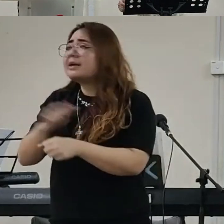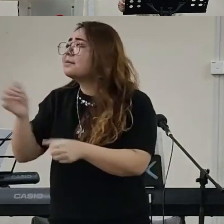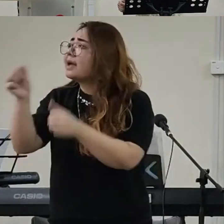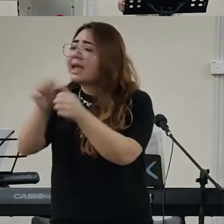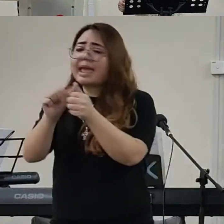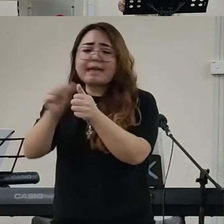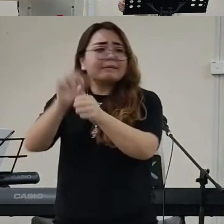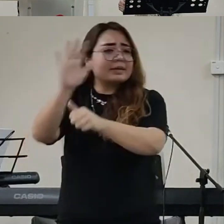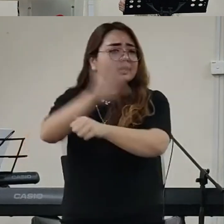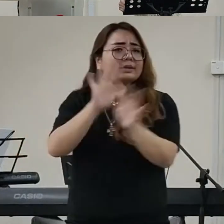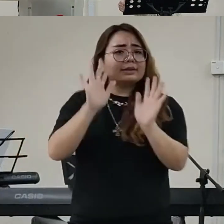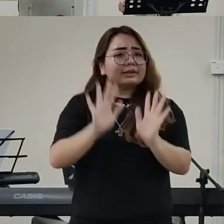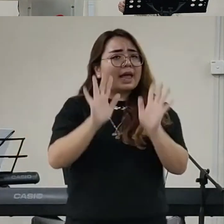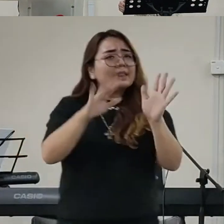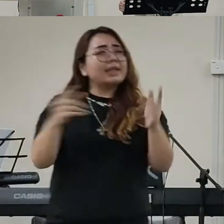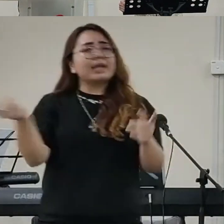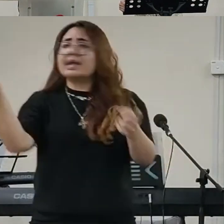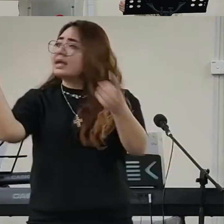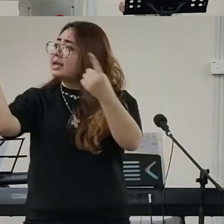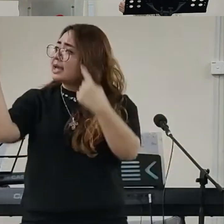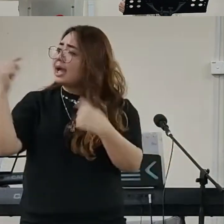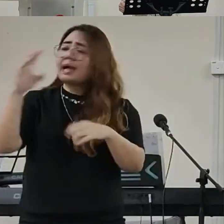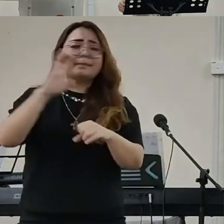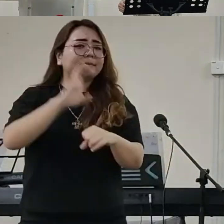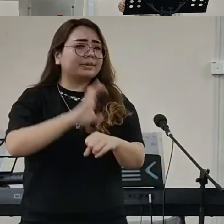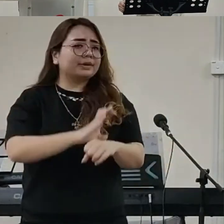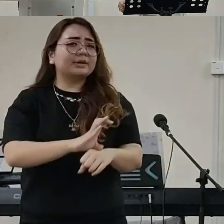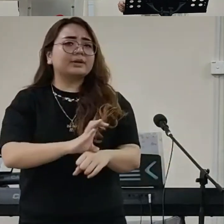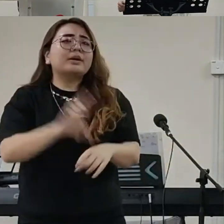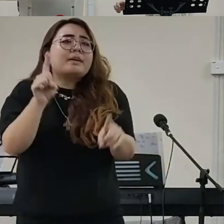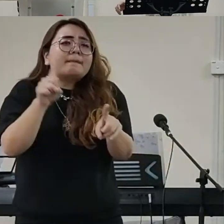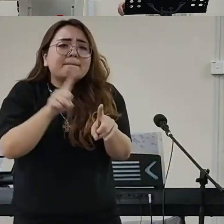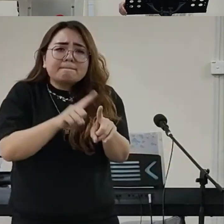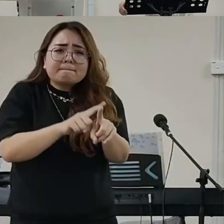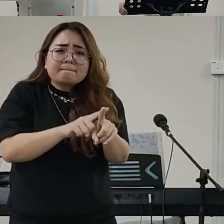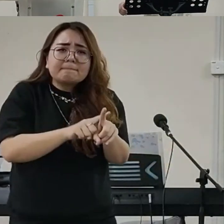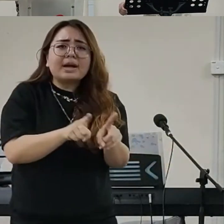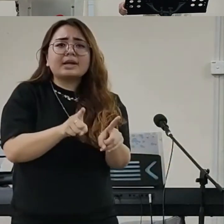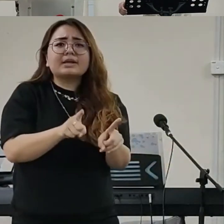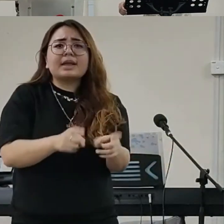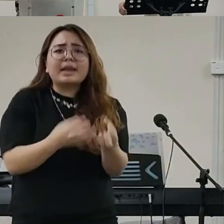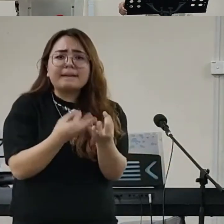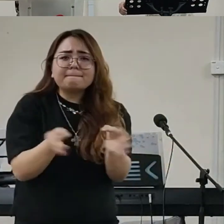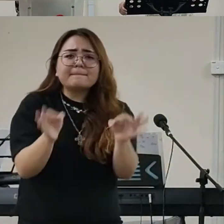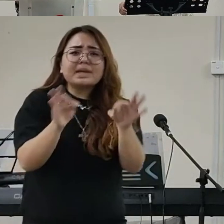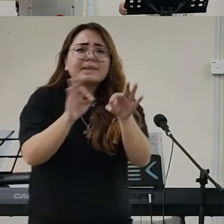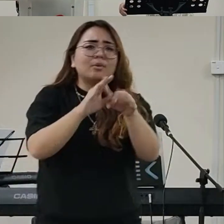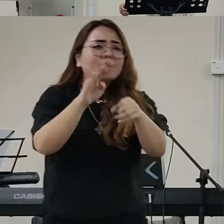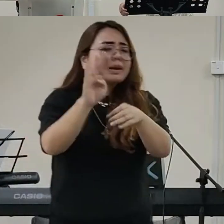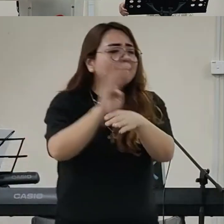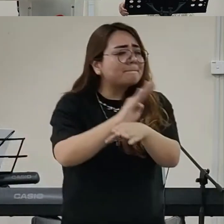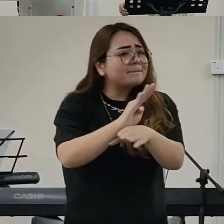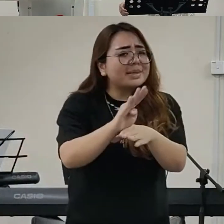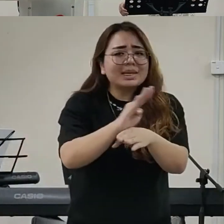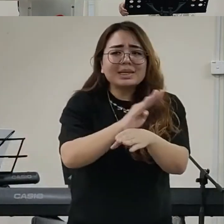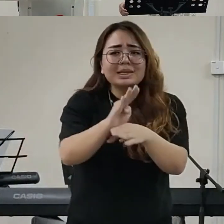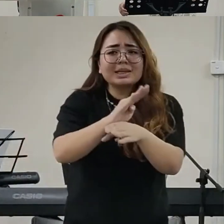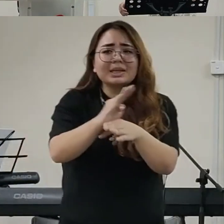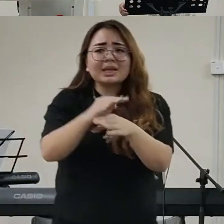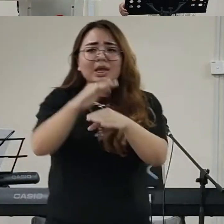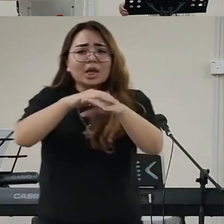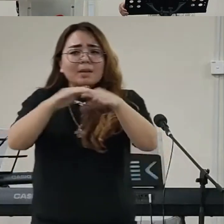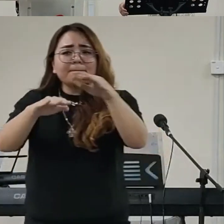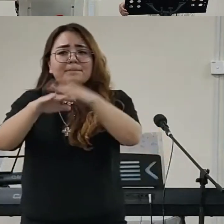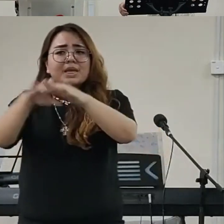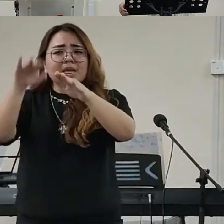life. God's going to judge the sheep and sheep. So this to me is an eye-opening. So it's not enough